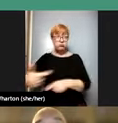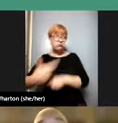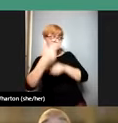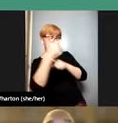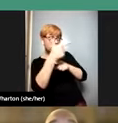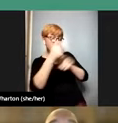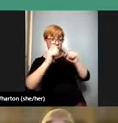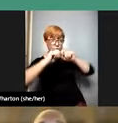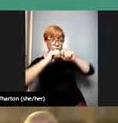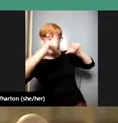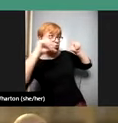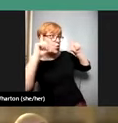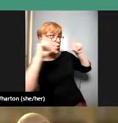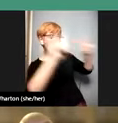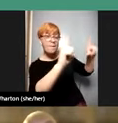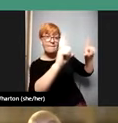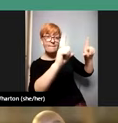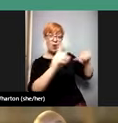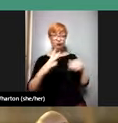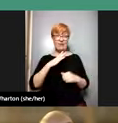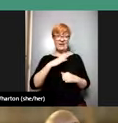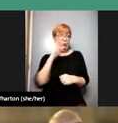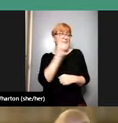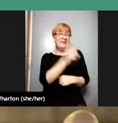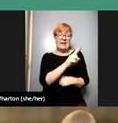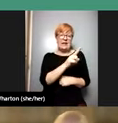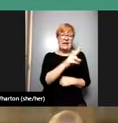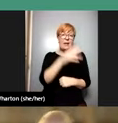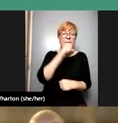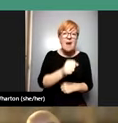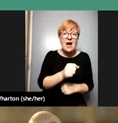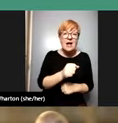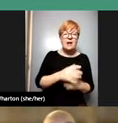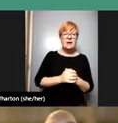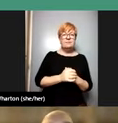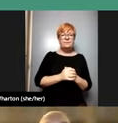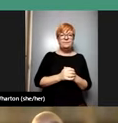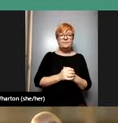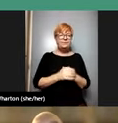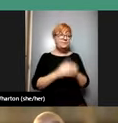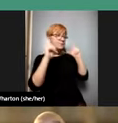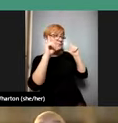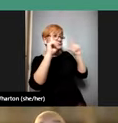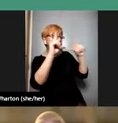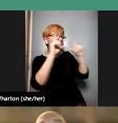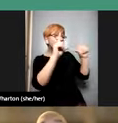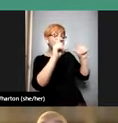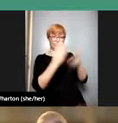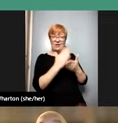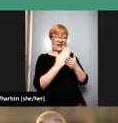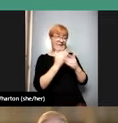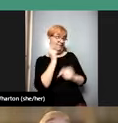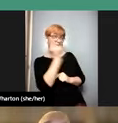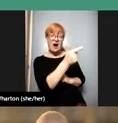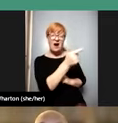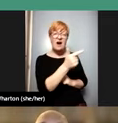Calypsonian down to earth from the deck. What appears to be close in his lens is actually distant, and this is